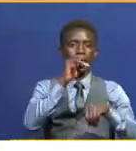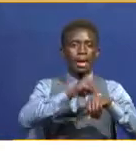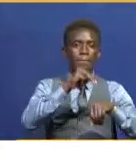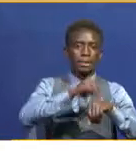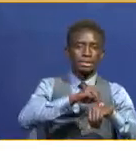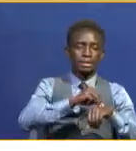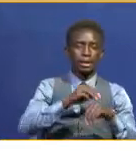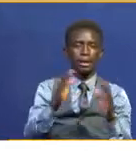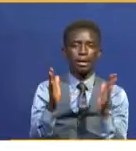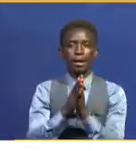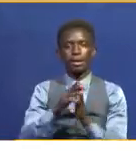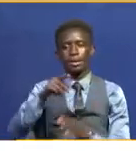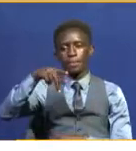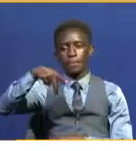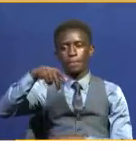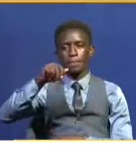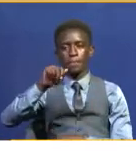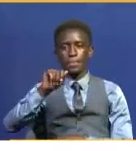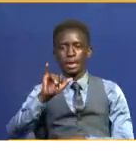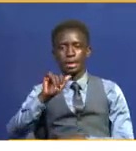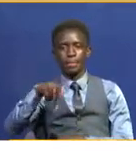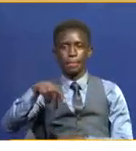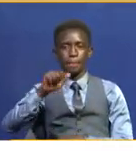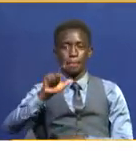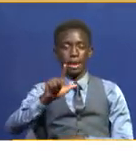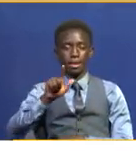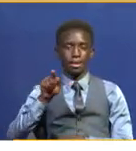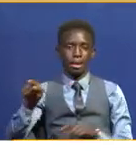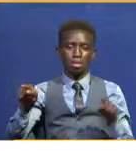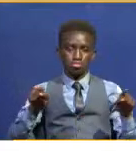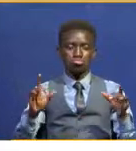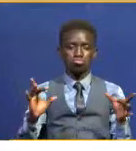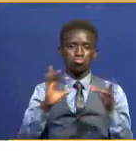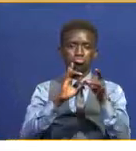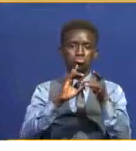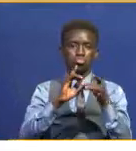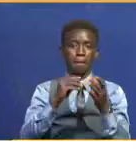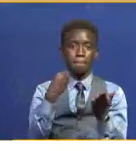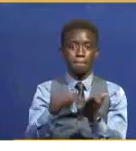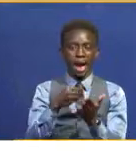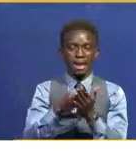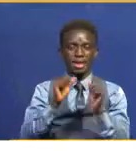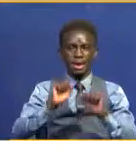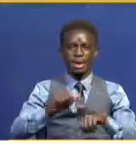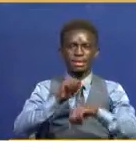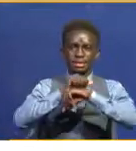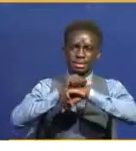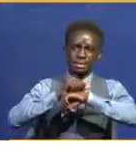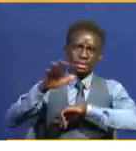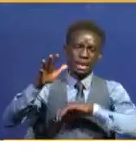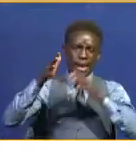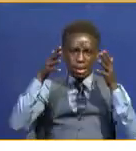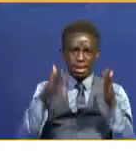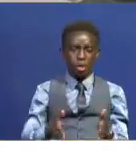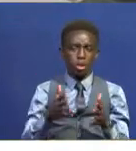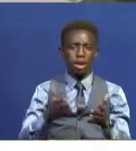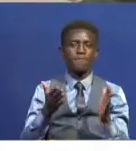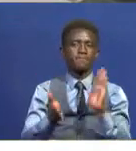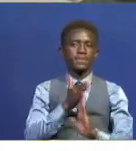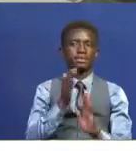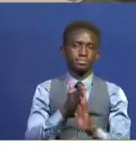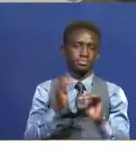PayPal, mm-hmm. where again monies can be able to be sent in an instant and in into real your time, M-Pesa yes. in real time actually mm-hmm. into